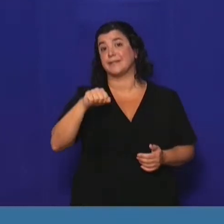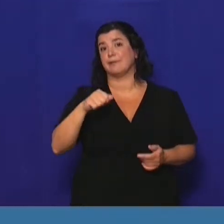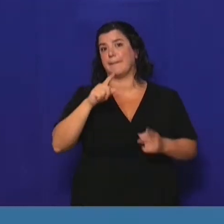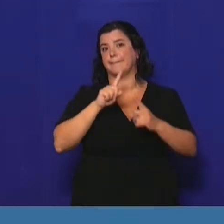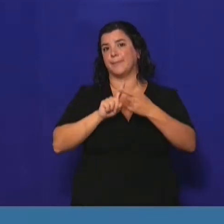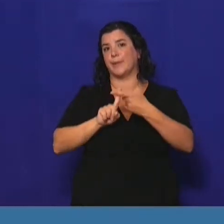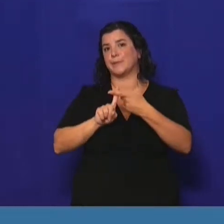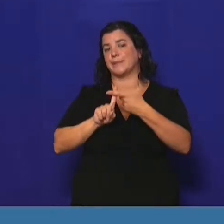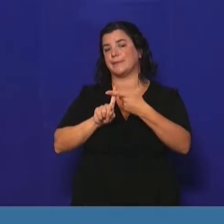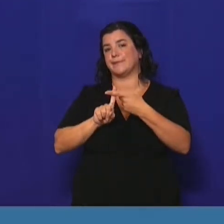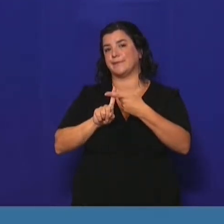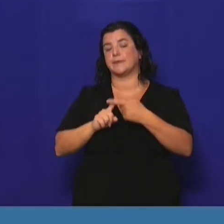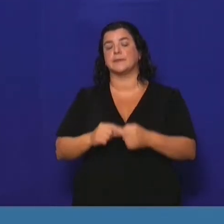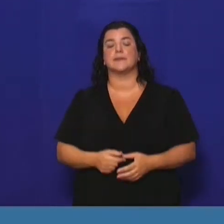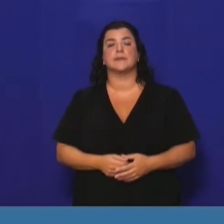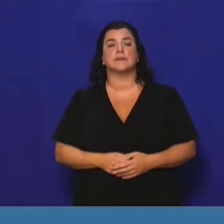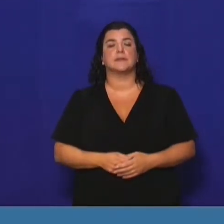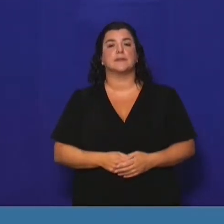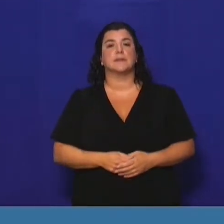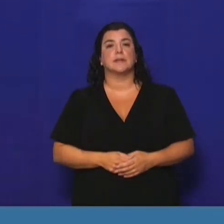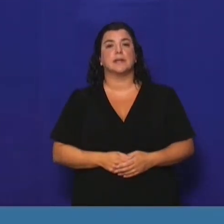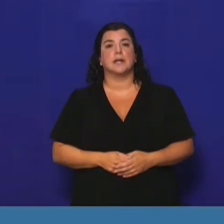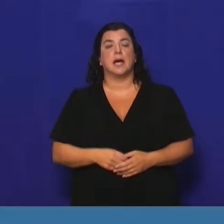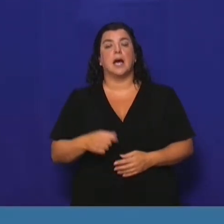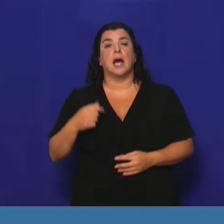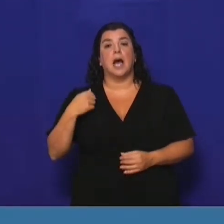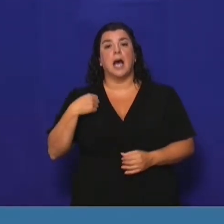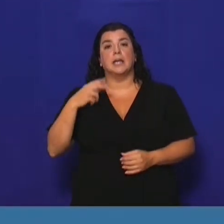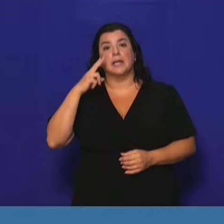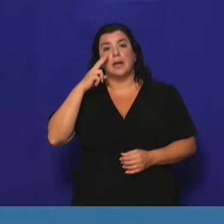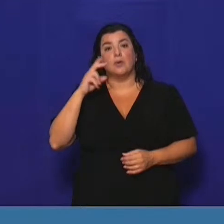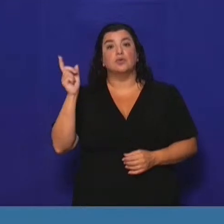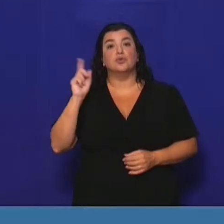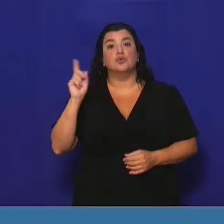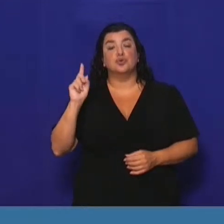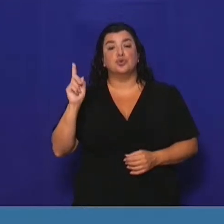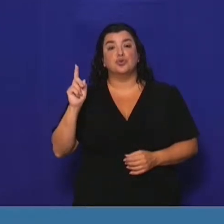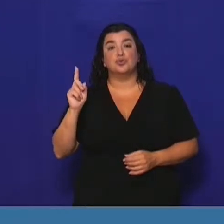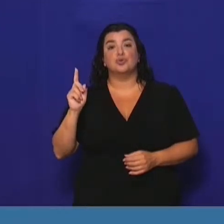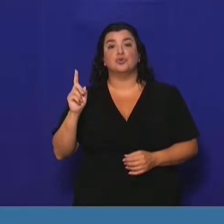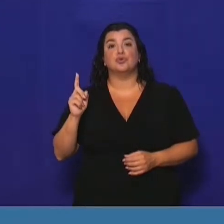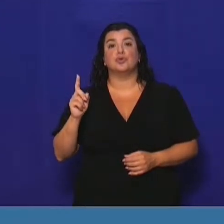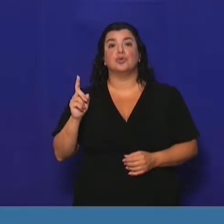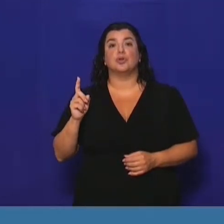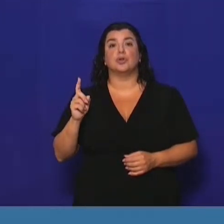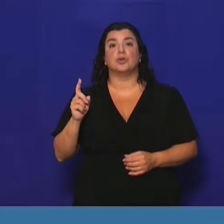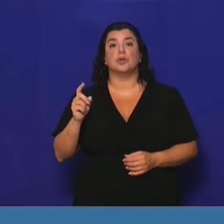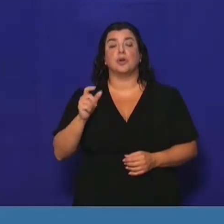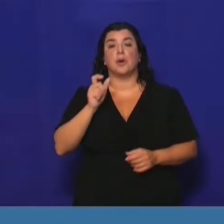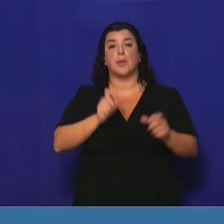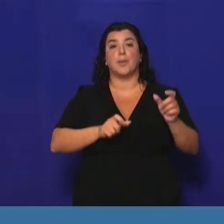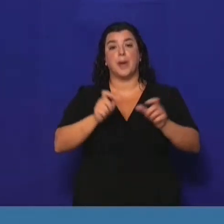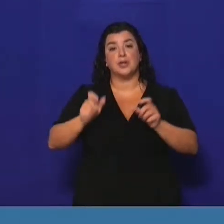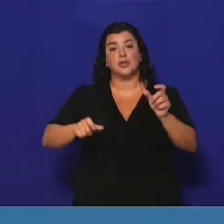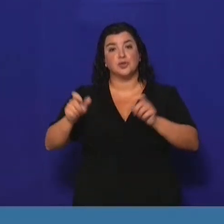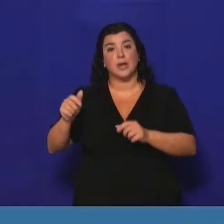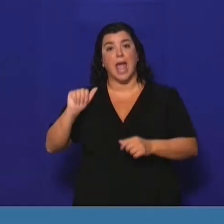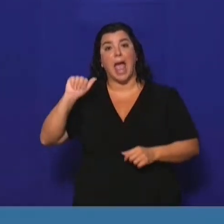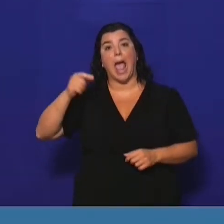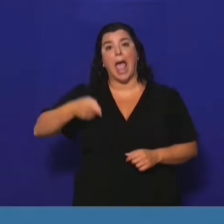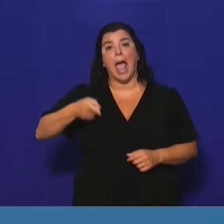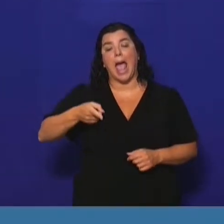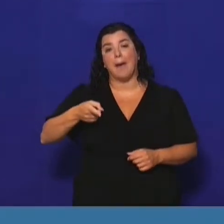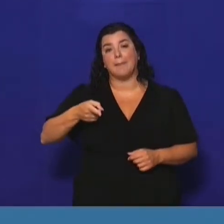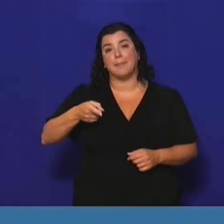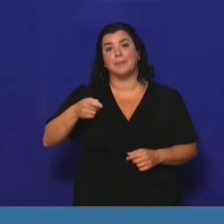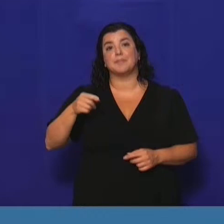lejn il-każijiet attivi qegħdin naraw ukoll dawn il-cases, l-active cases li jkunu qegħdin ivarjaw skont propju kemm